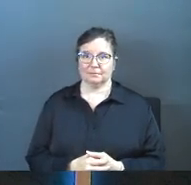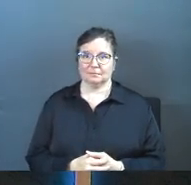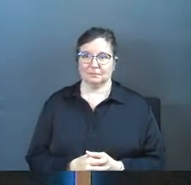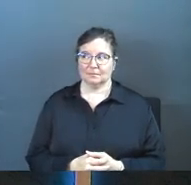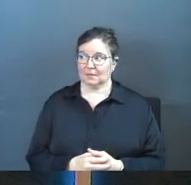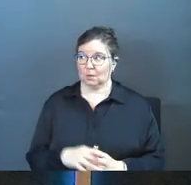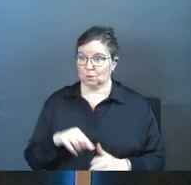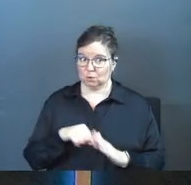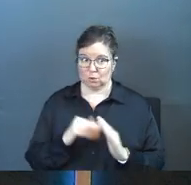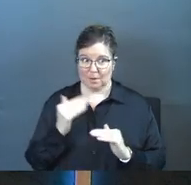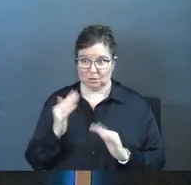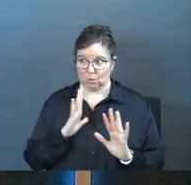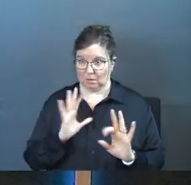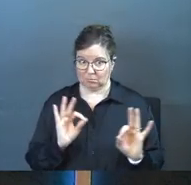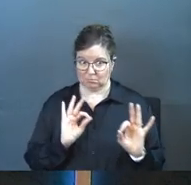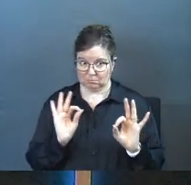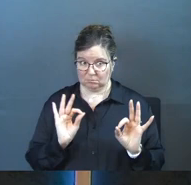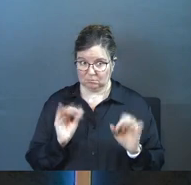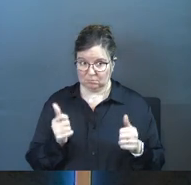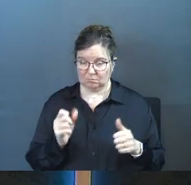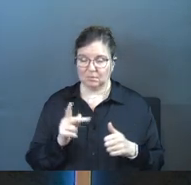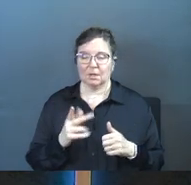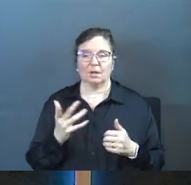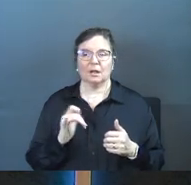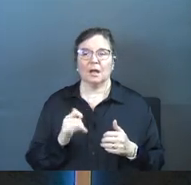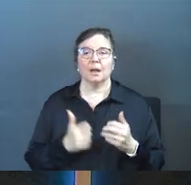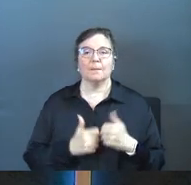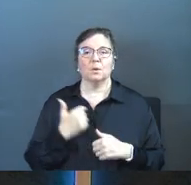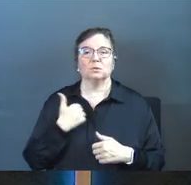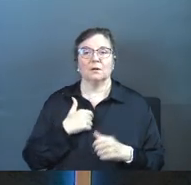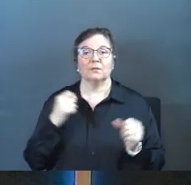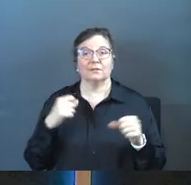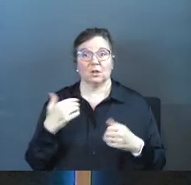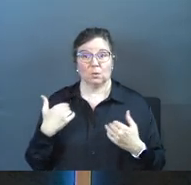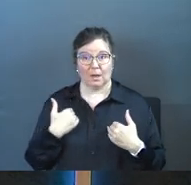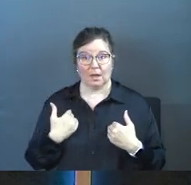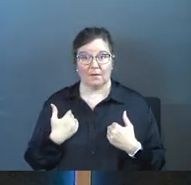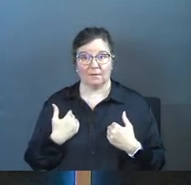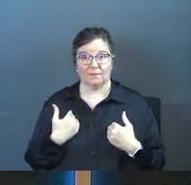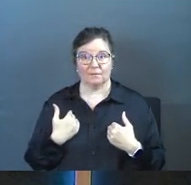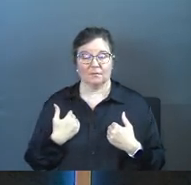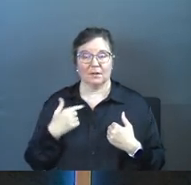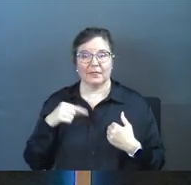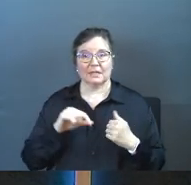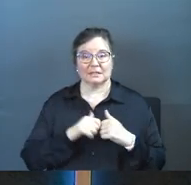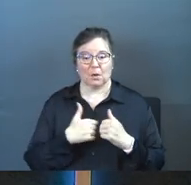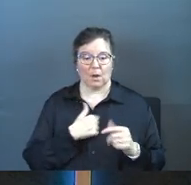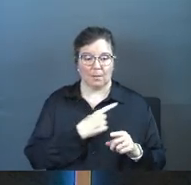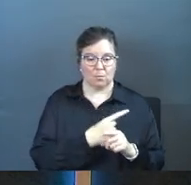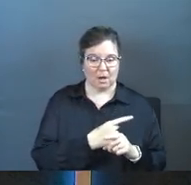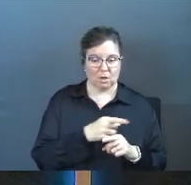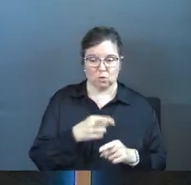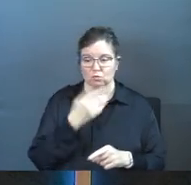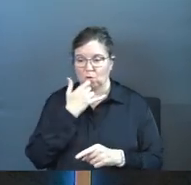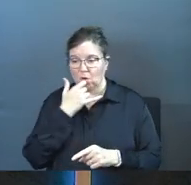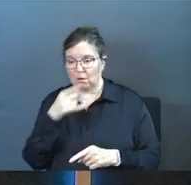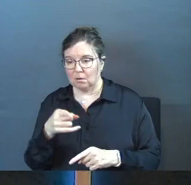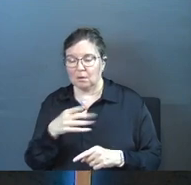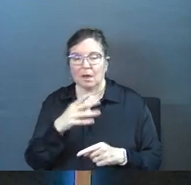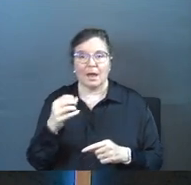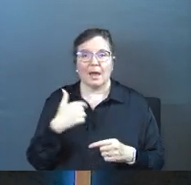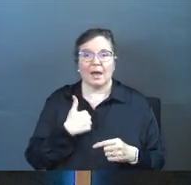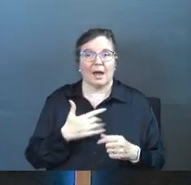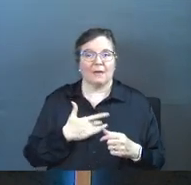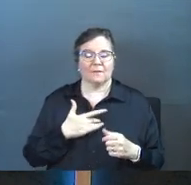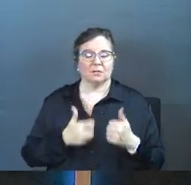Are we too deep here? Are we okay? Right? Like most of the fights that you have, this is how I'm right and this is how you're wrong,